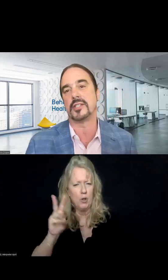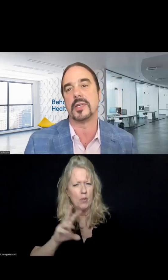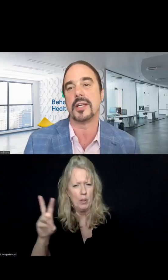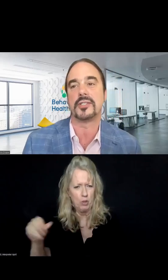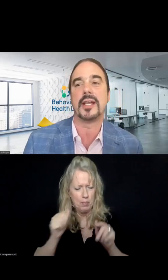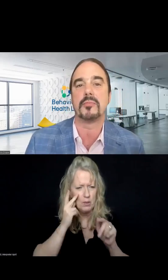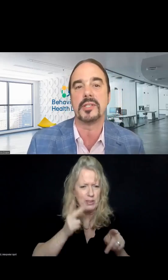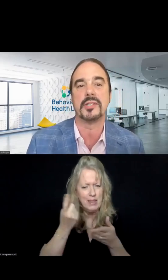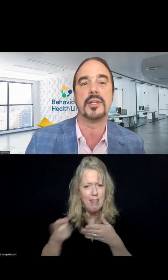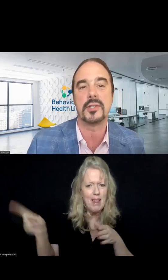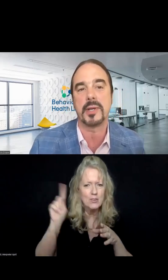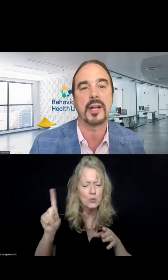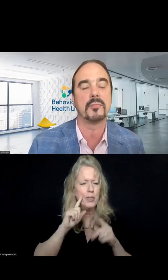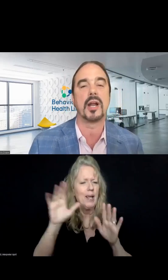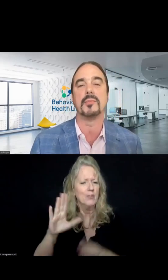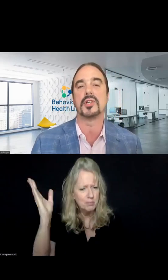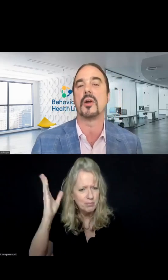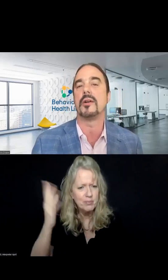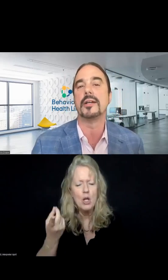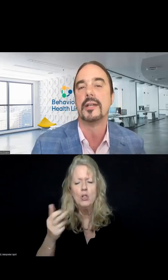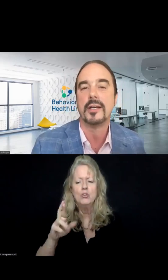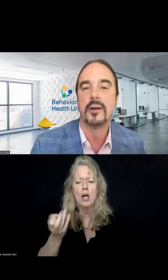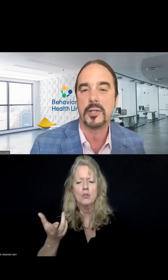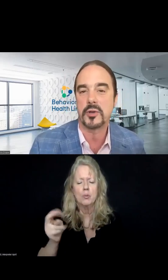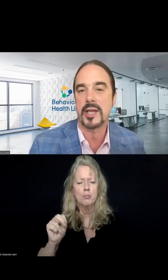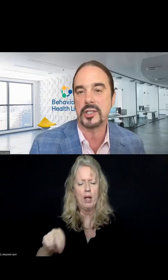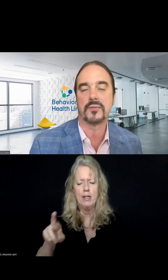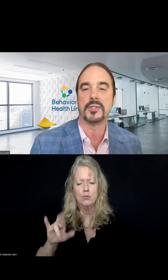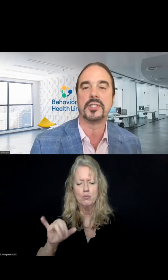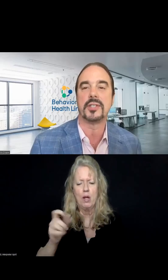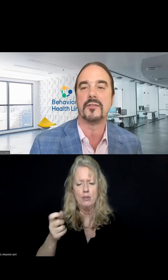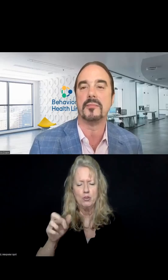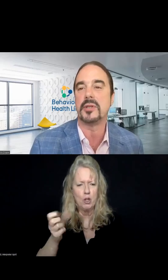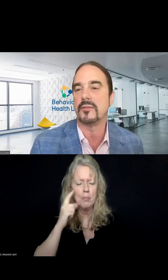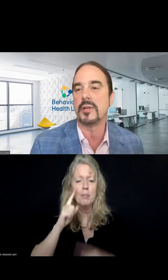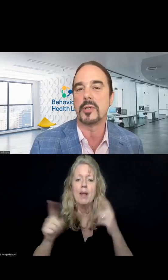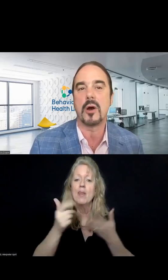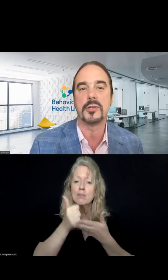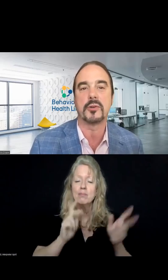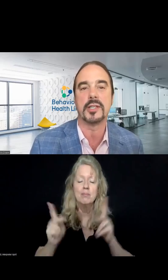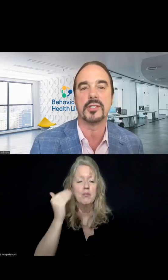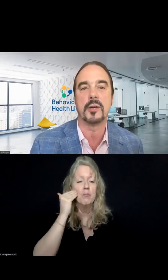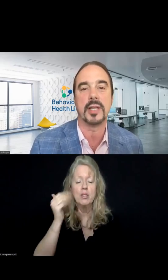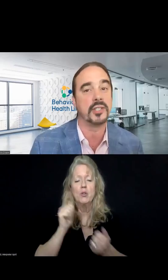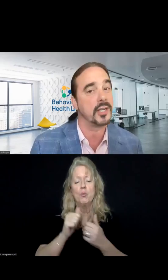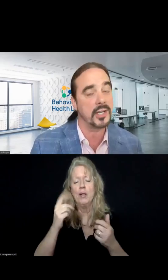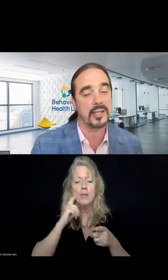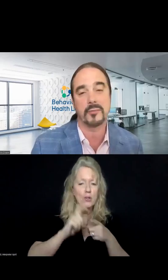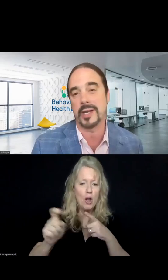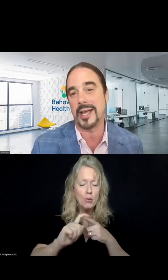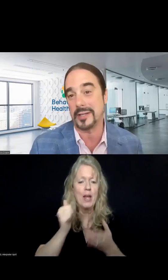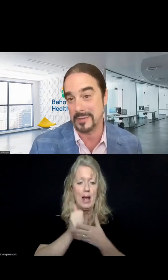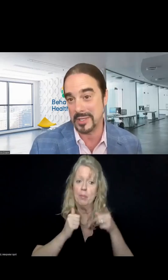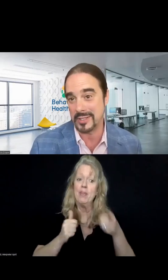can see last week's outstanding presentations by Dr. Brian Mashara on strategies for assisting familiar or frequent callers to crisis helplines. You got to